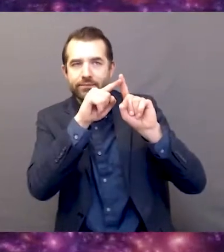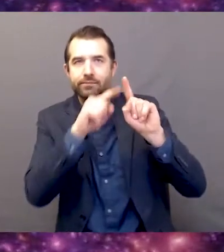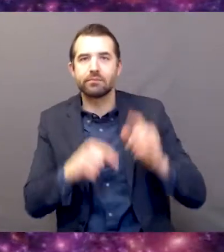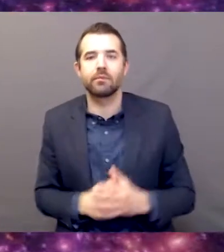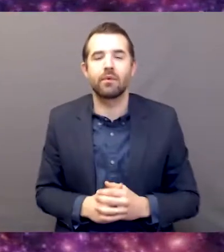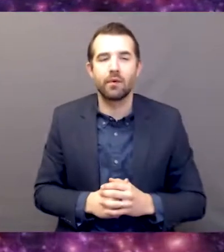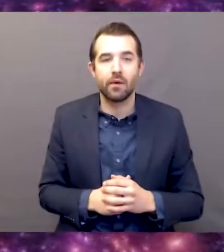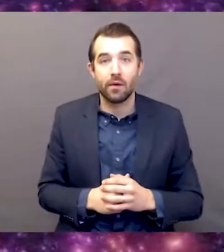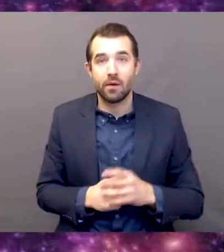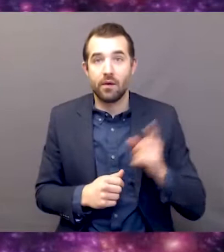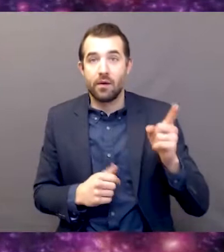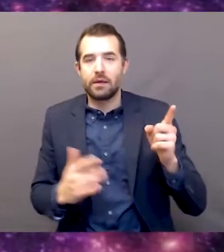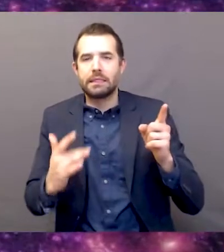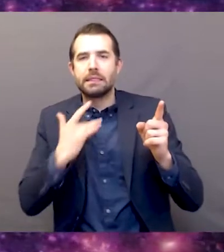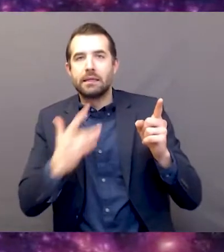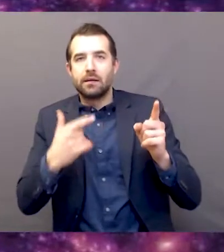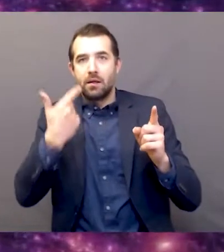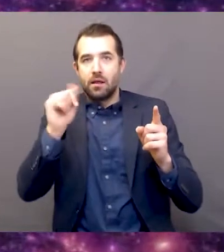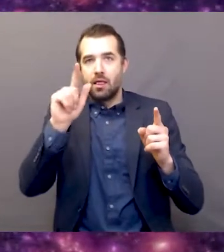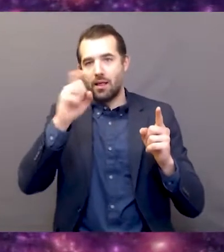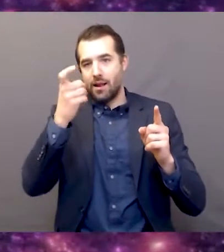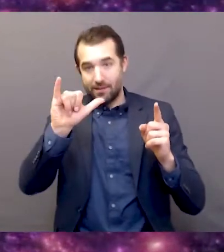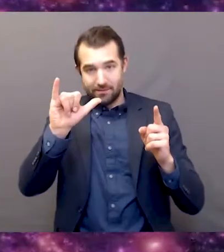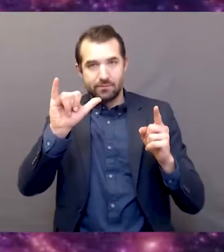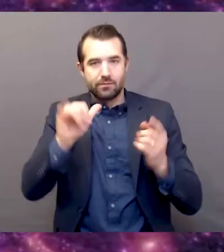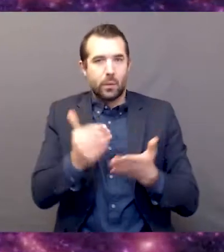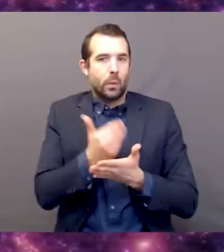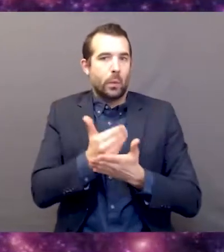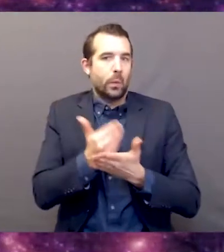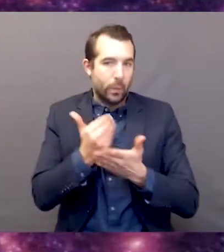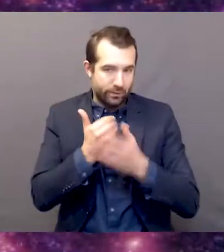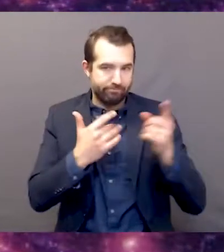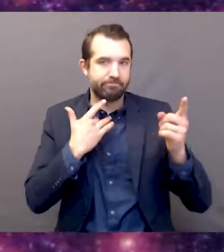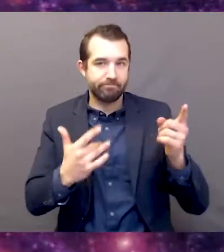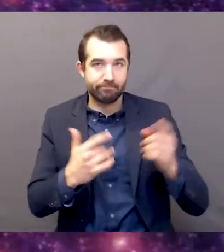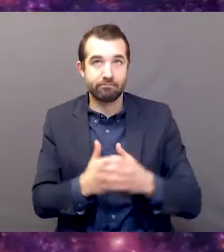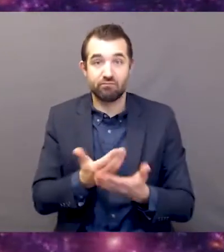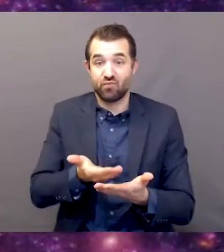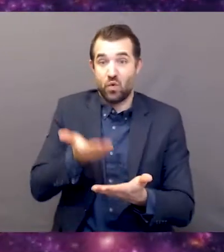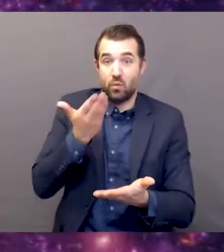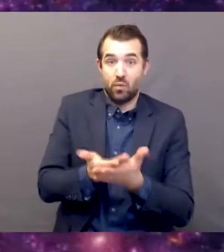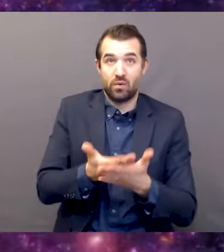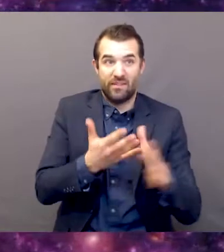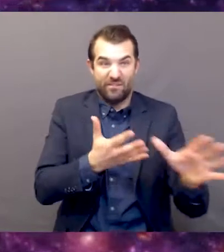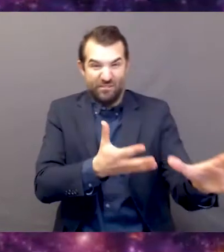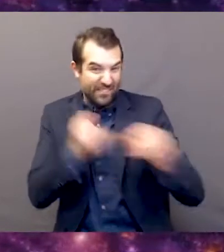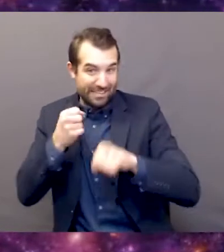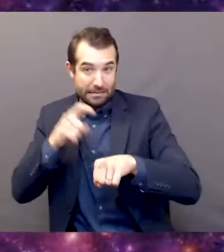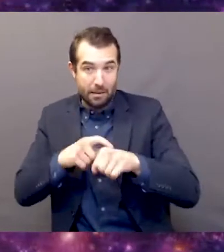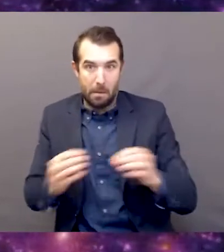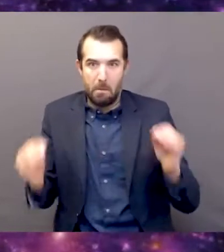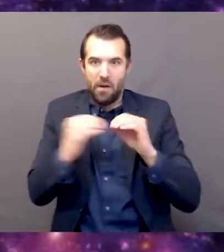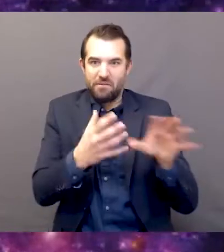Cosmically, galaxy clusters are newcomers to our universe. The figure also shows an increase in the expansion rate, an opening of the cylinder